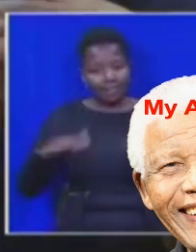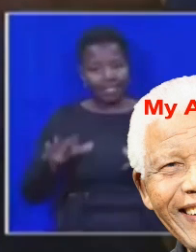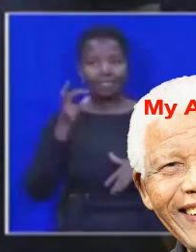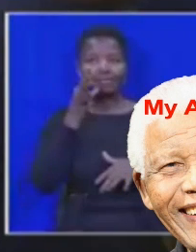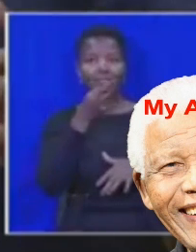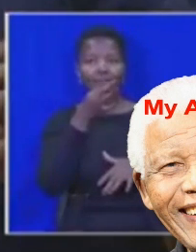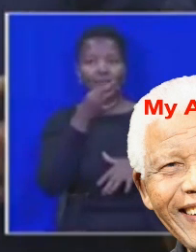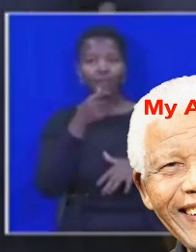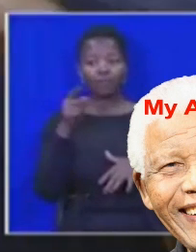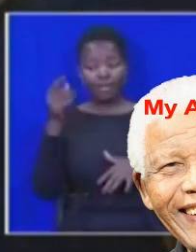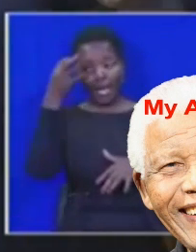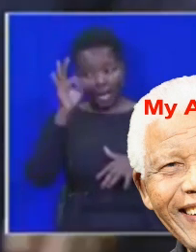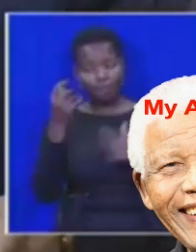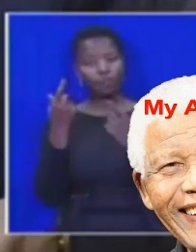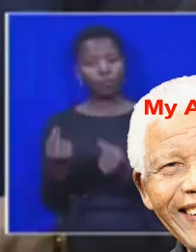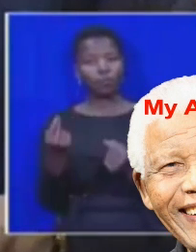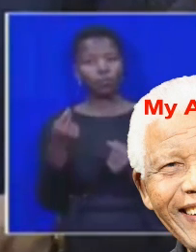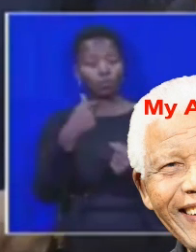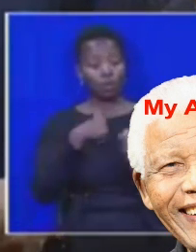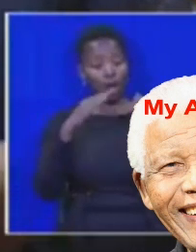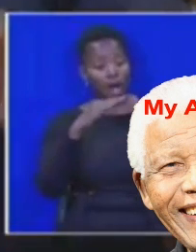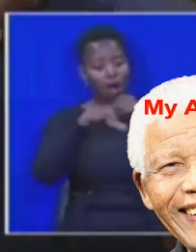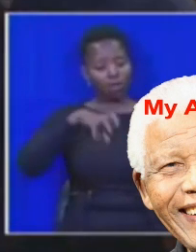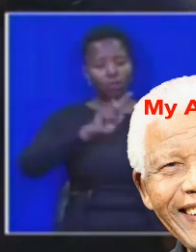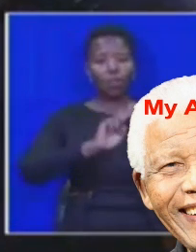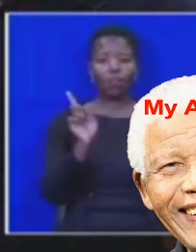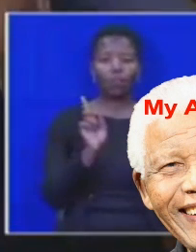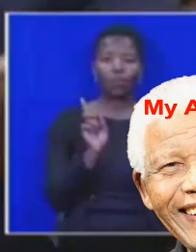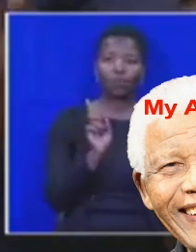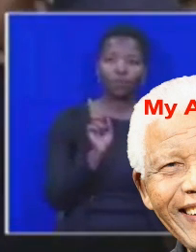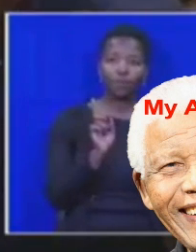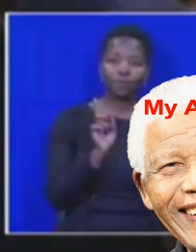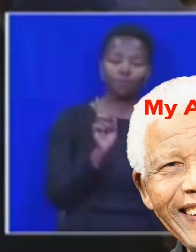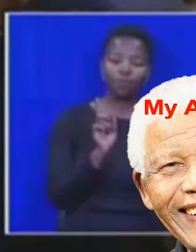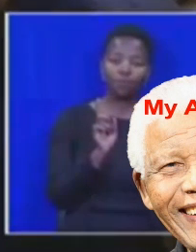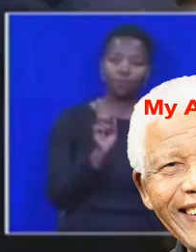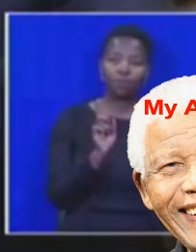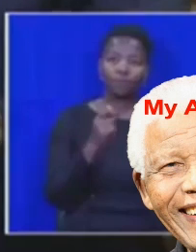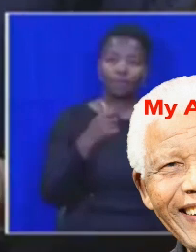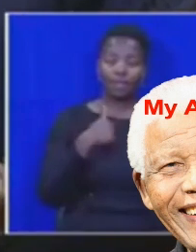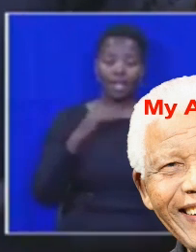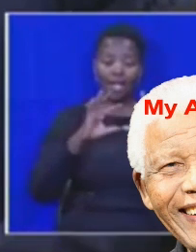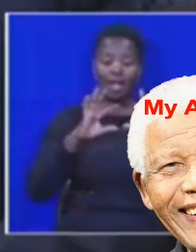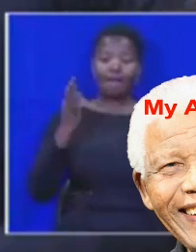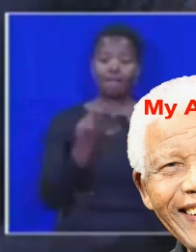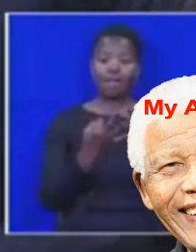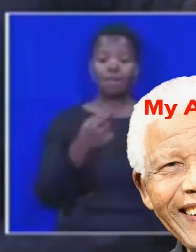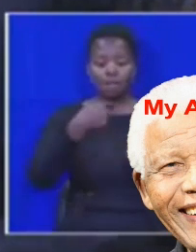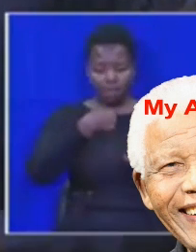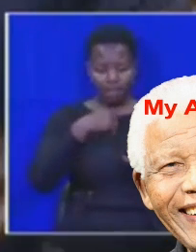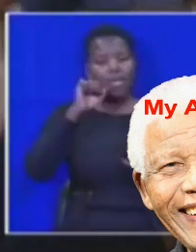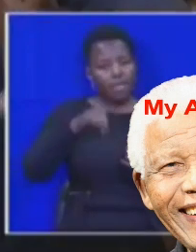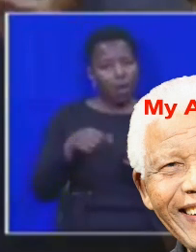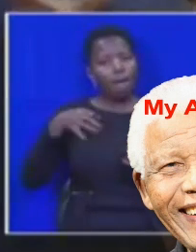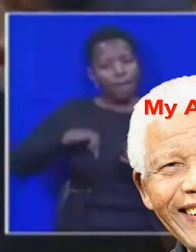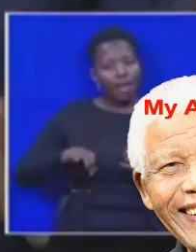was built by government, not the homestead. The family indirectly and myself benefited,